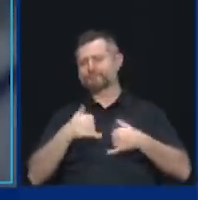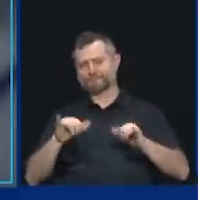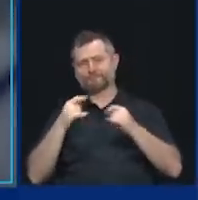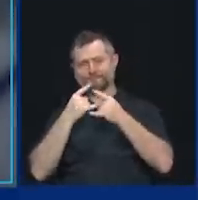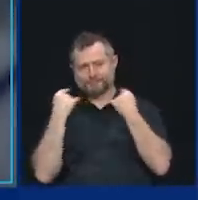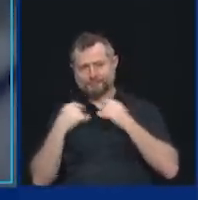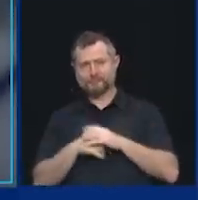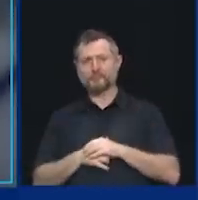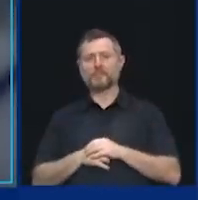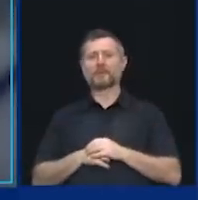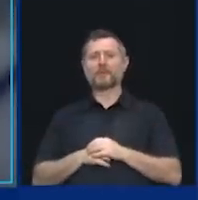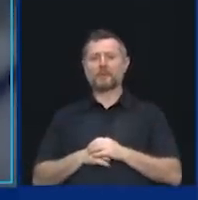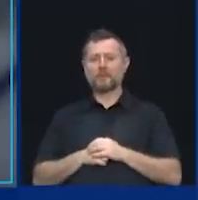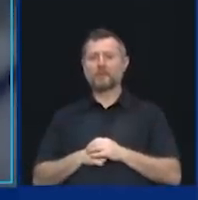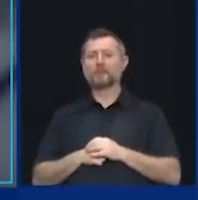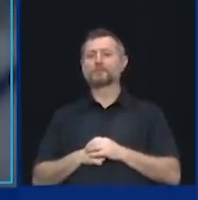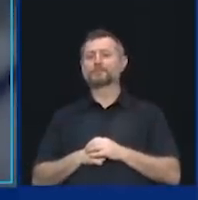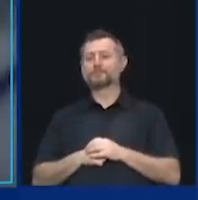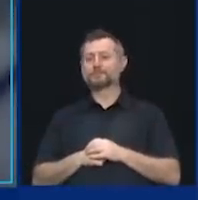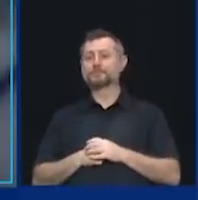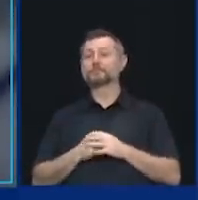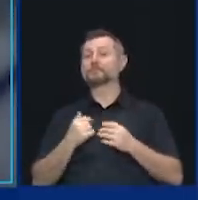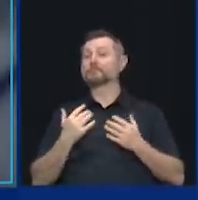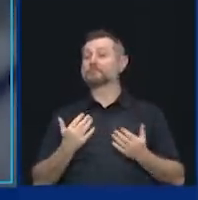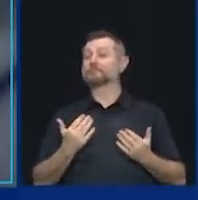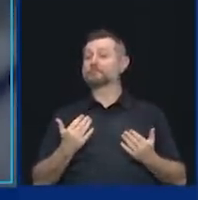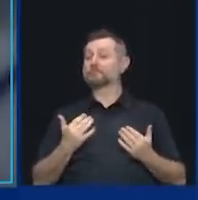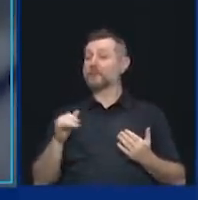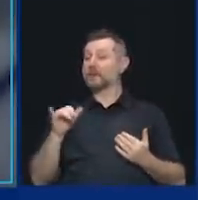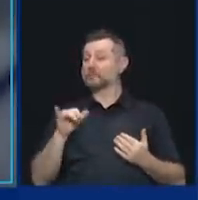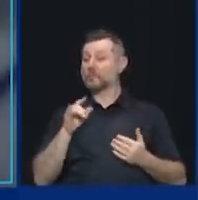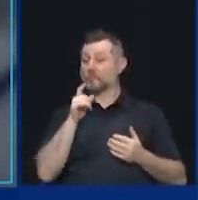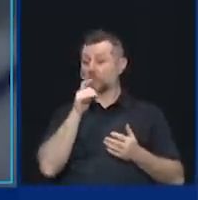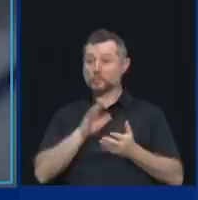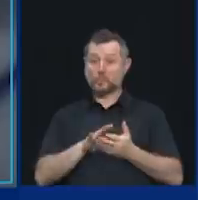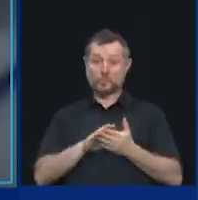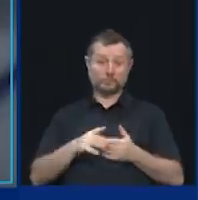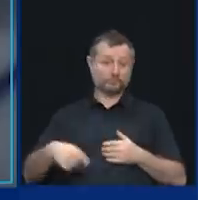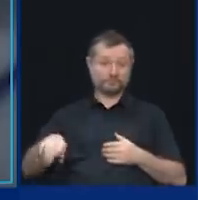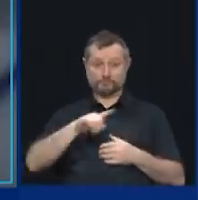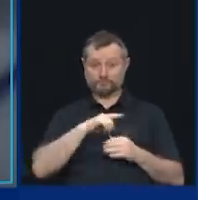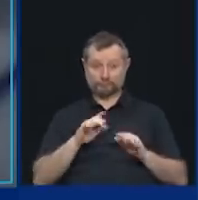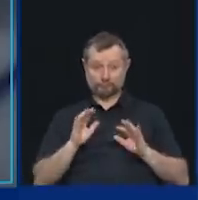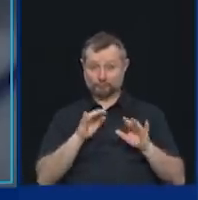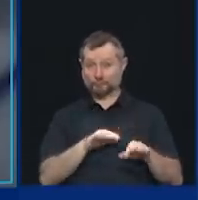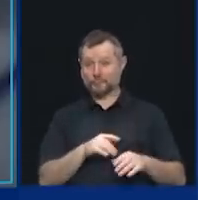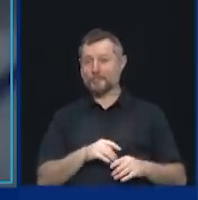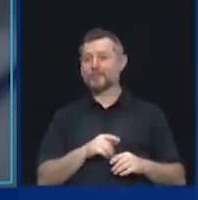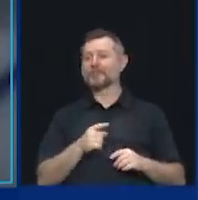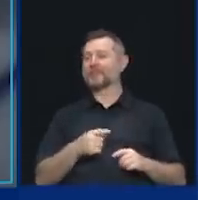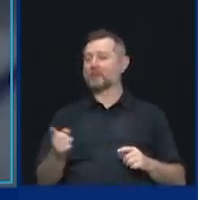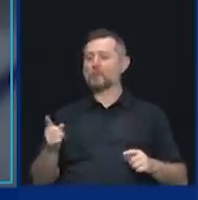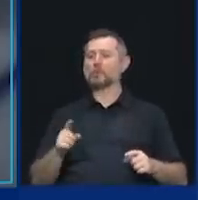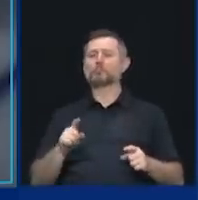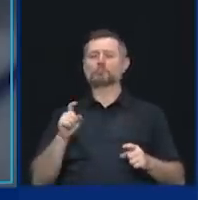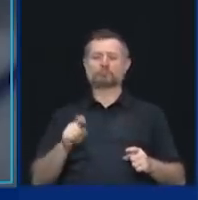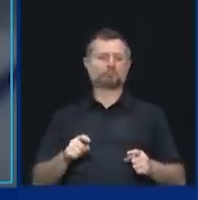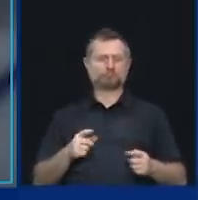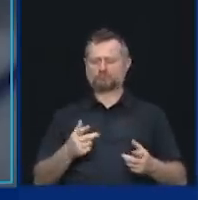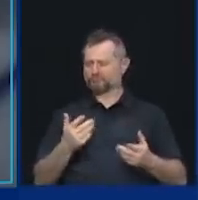up to the local school districts. Also for schools, they should now be vaccinating 12